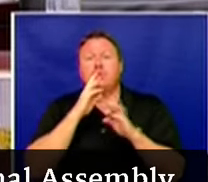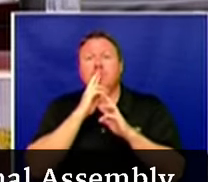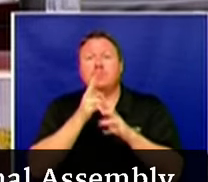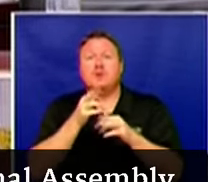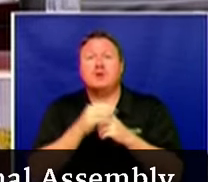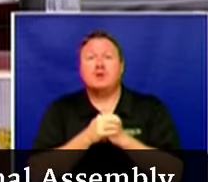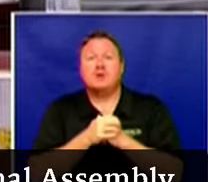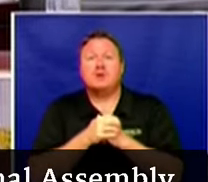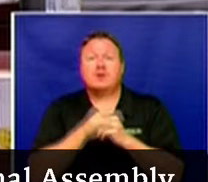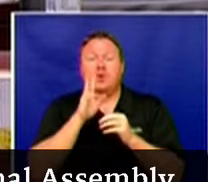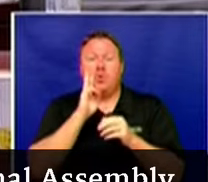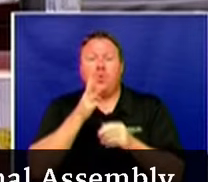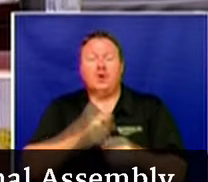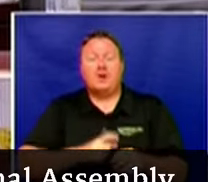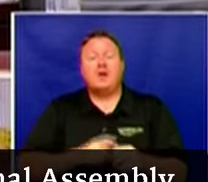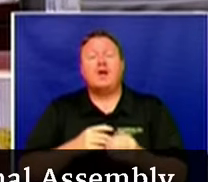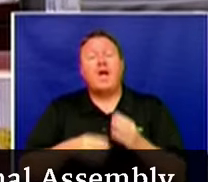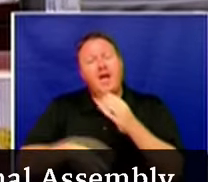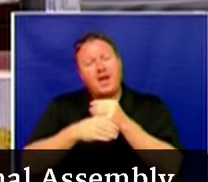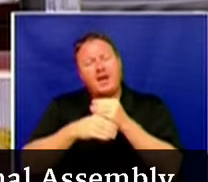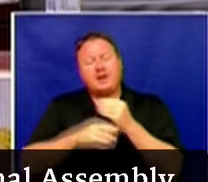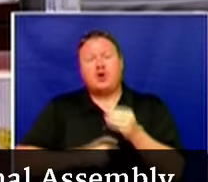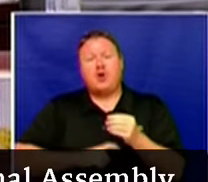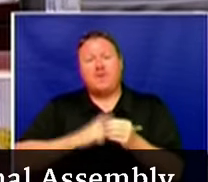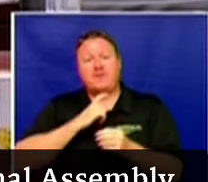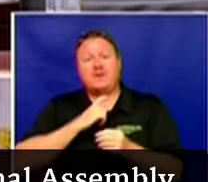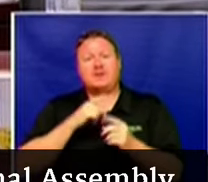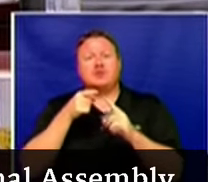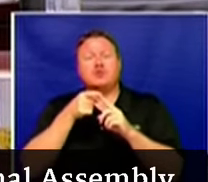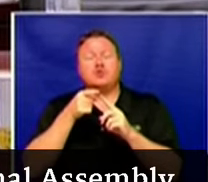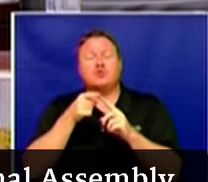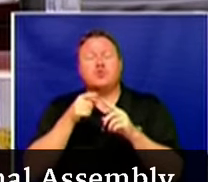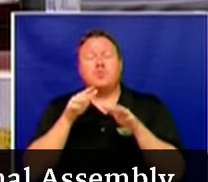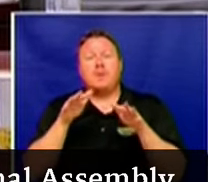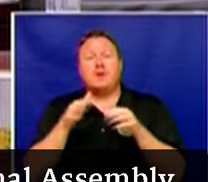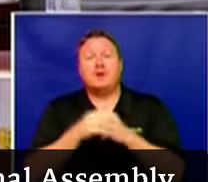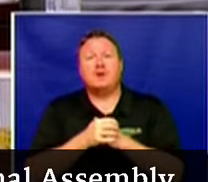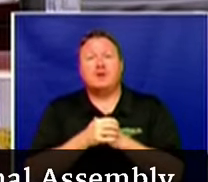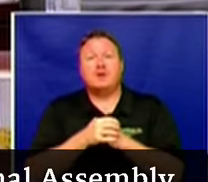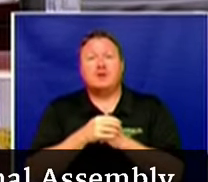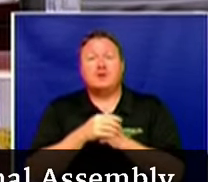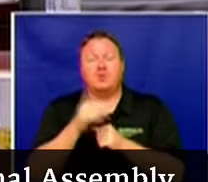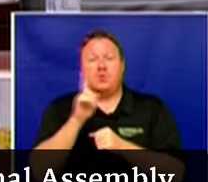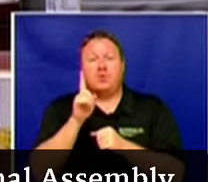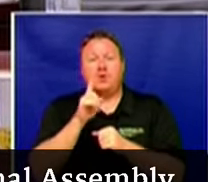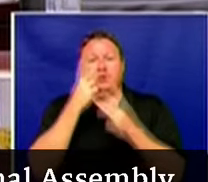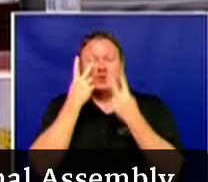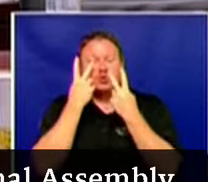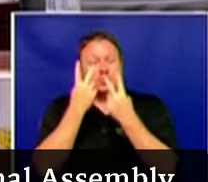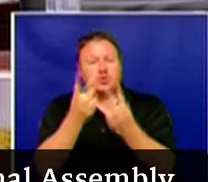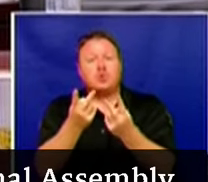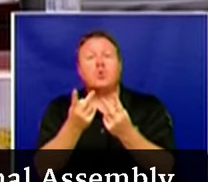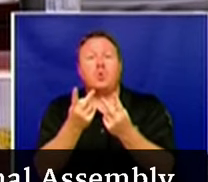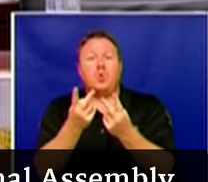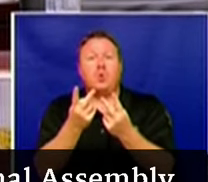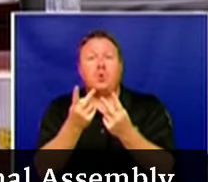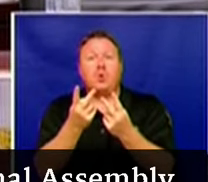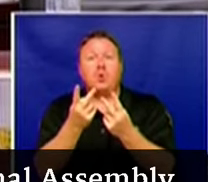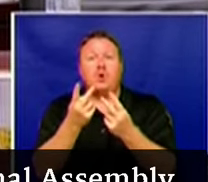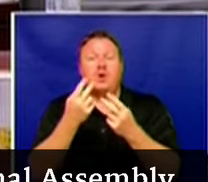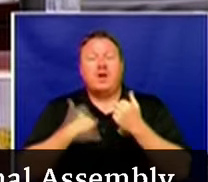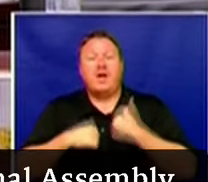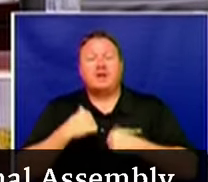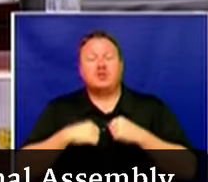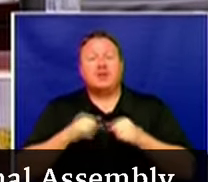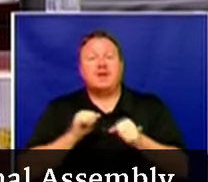It will add confidence to the public, because what we saw in the action taken against the deputy